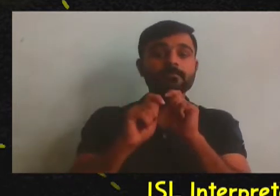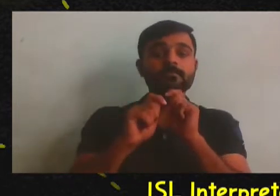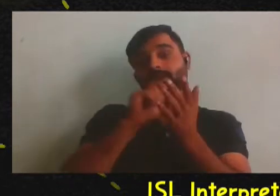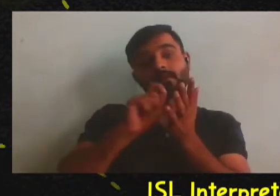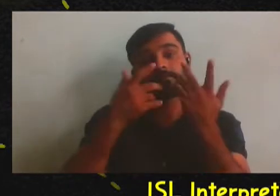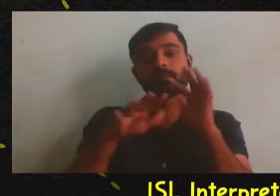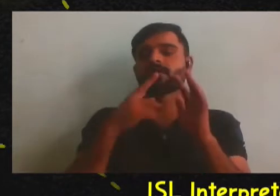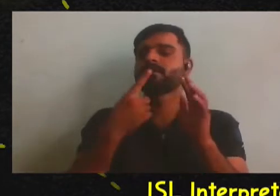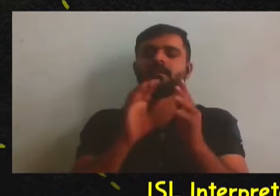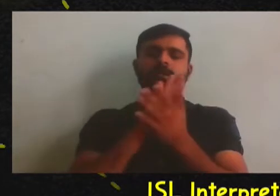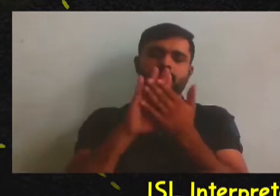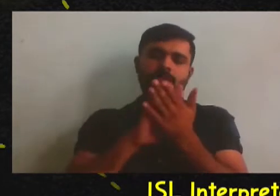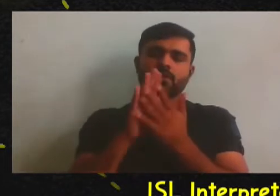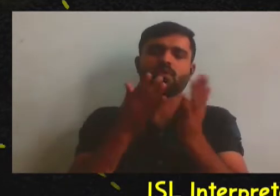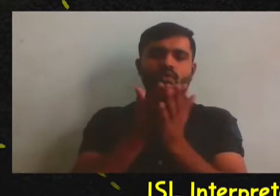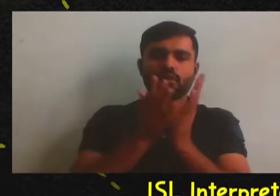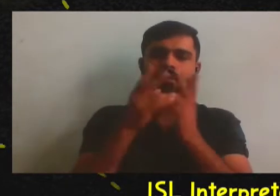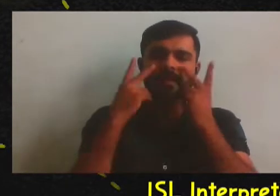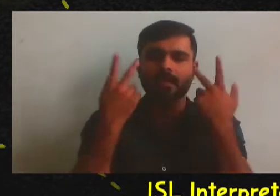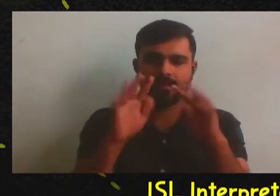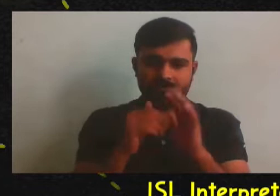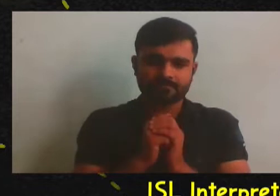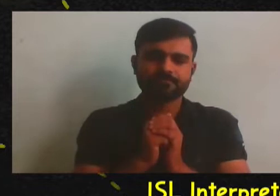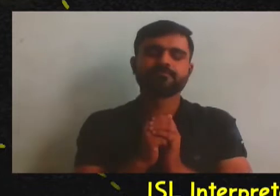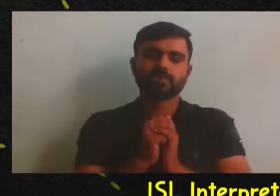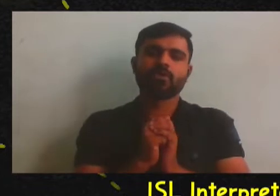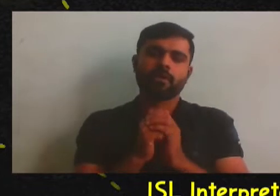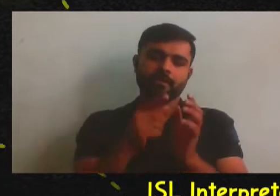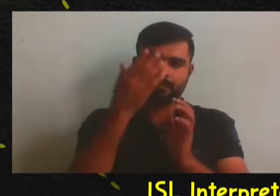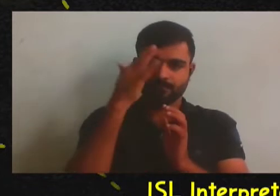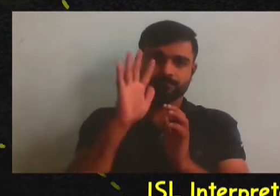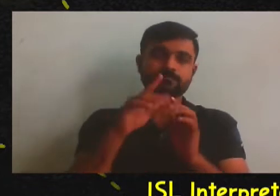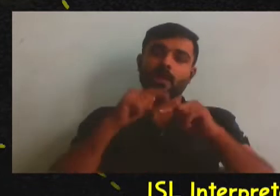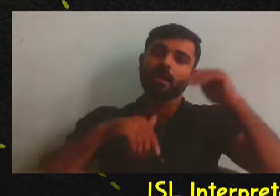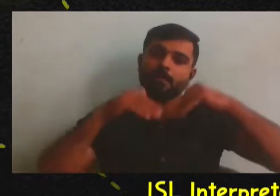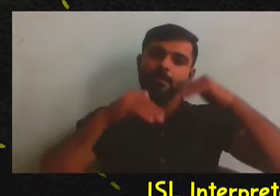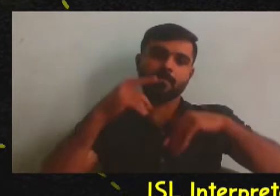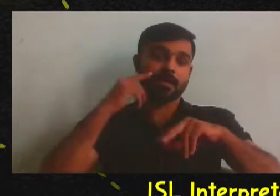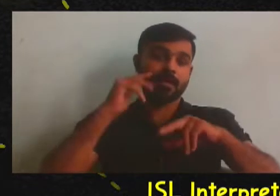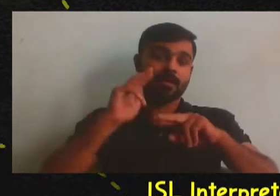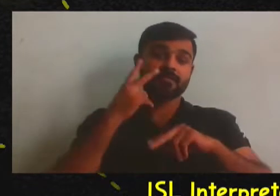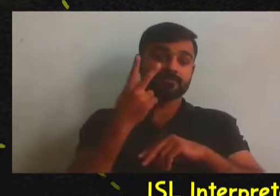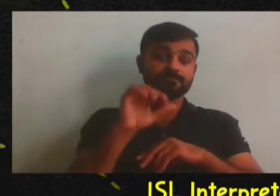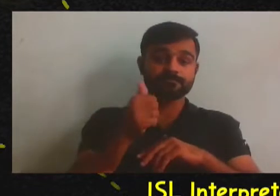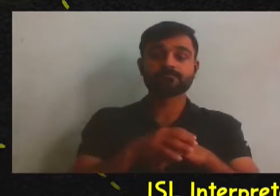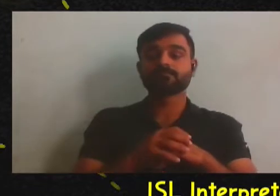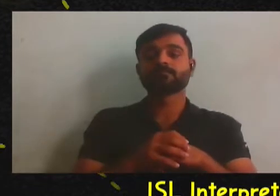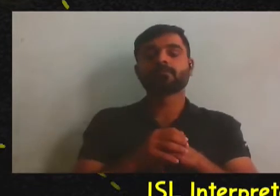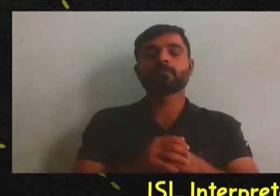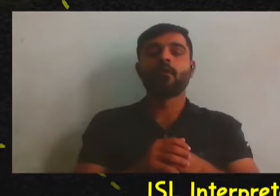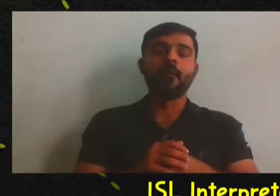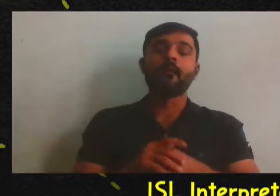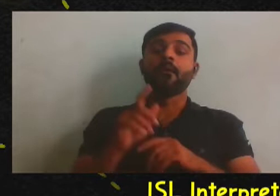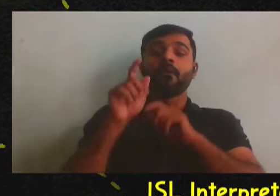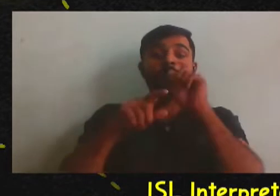that's kind of the way we look at our politics, if you will, that people